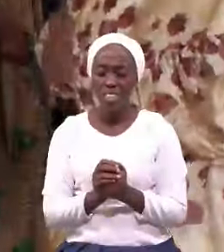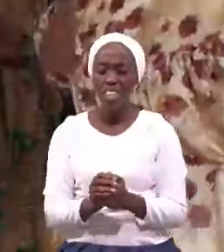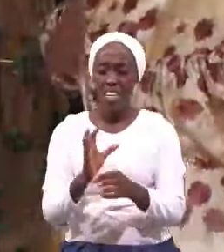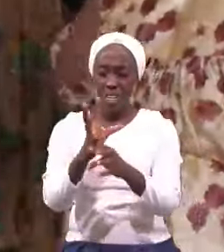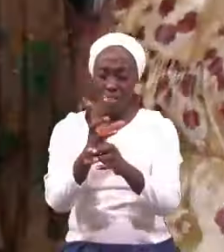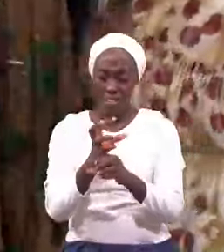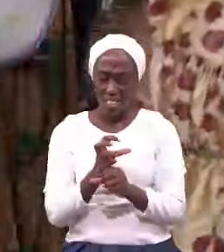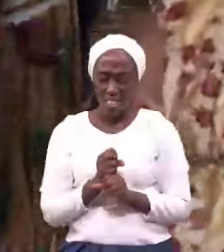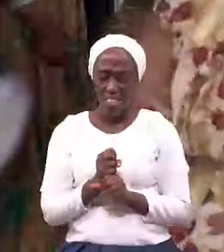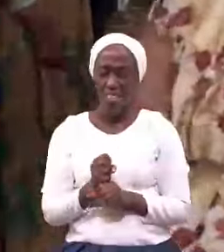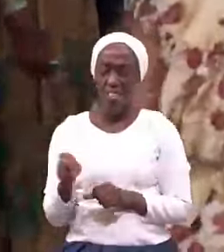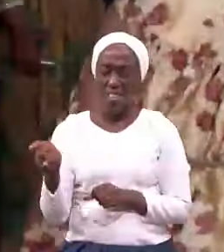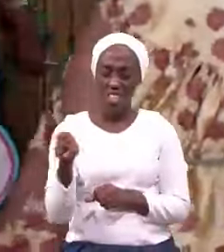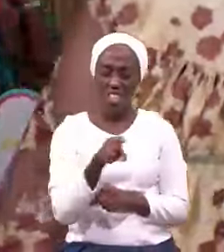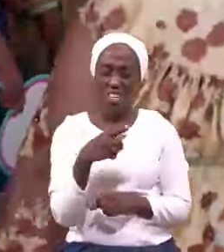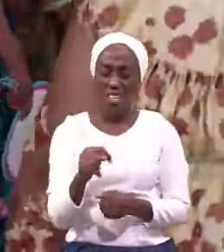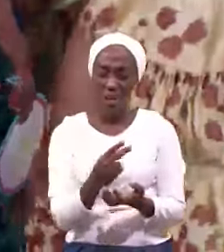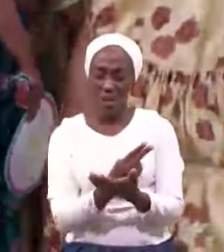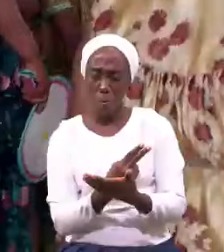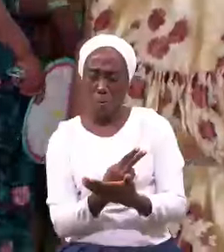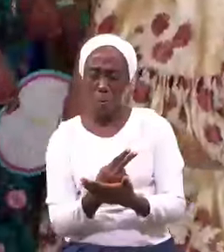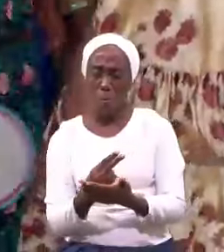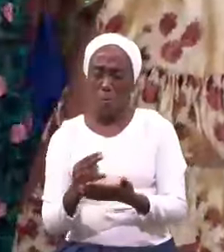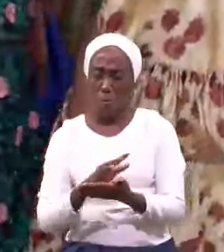Receive ye the Holy Ghost.